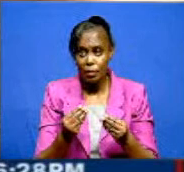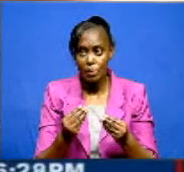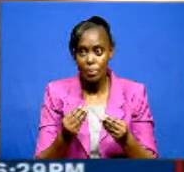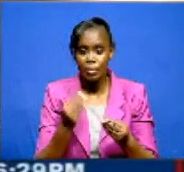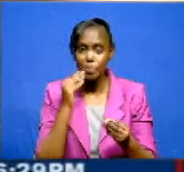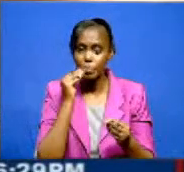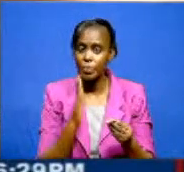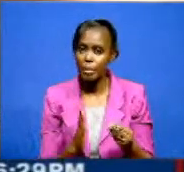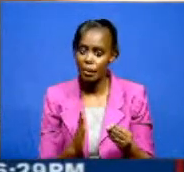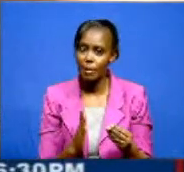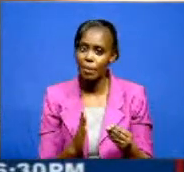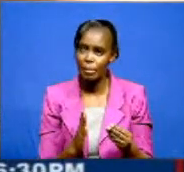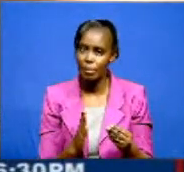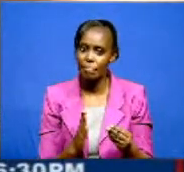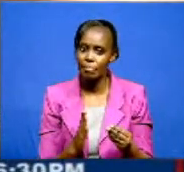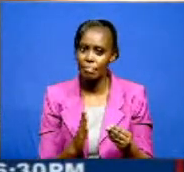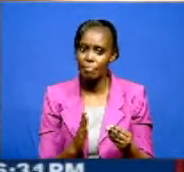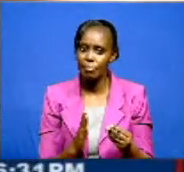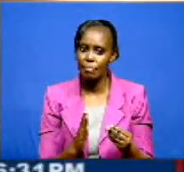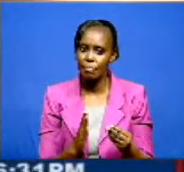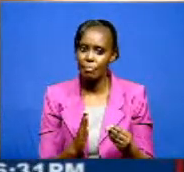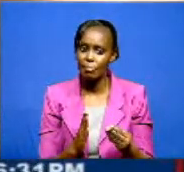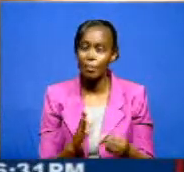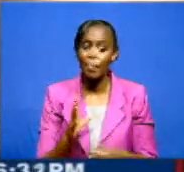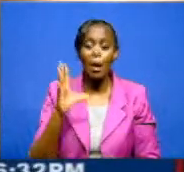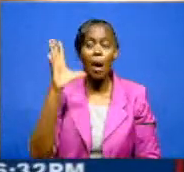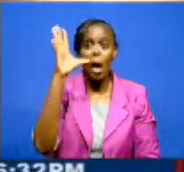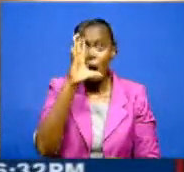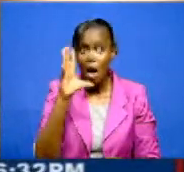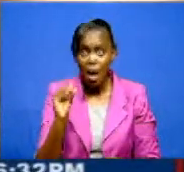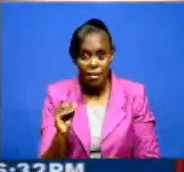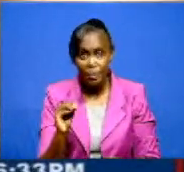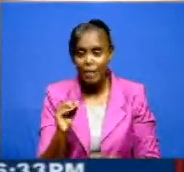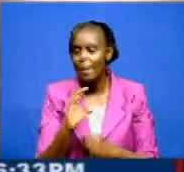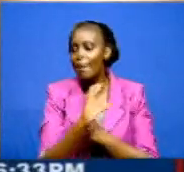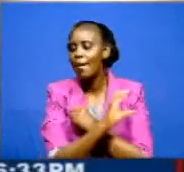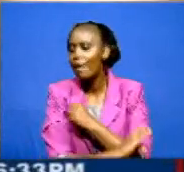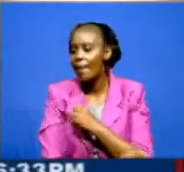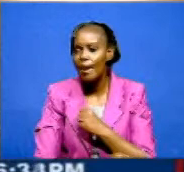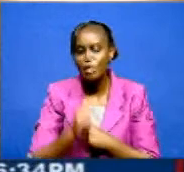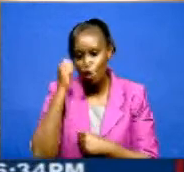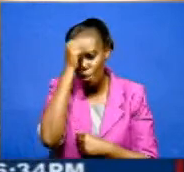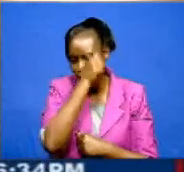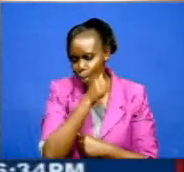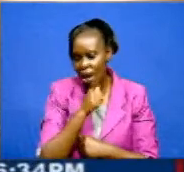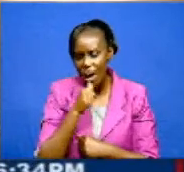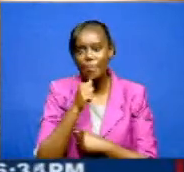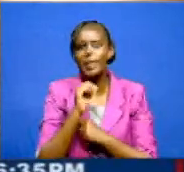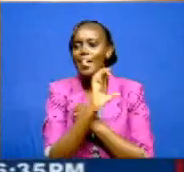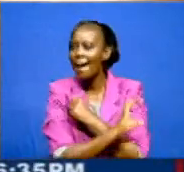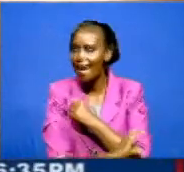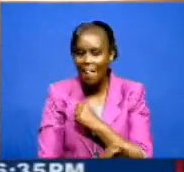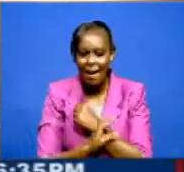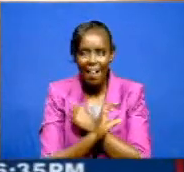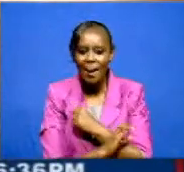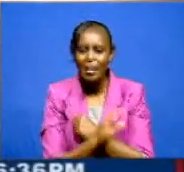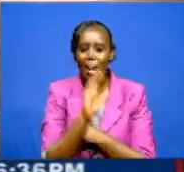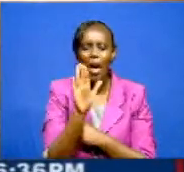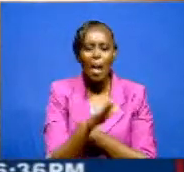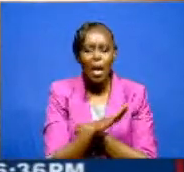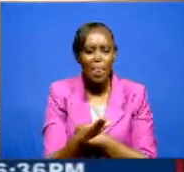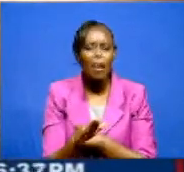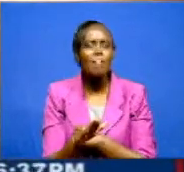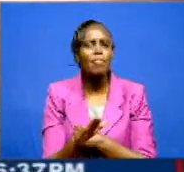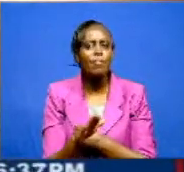Speaker, this continent called Africa will never get off its feet if we keep